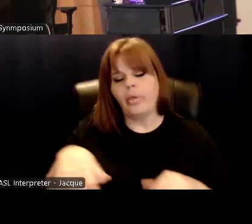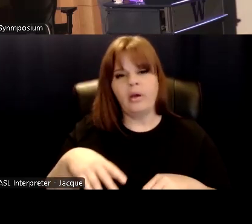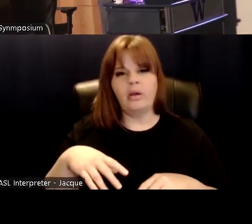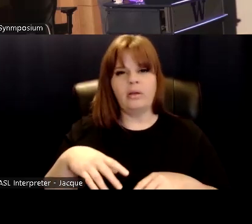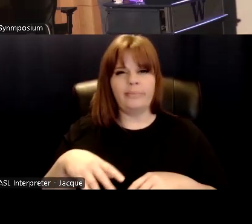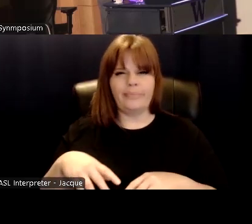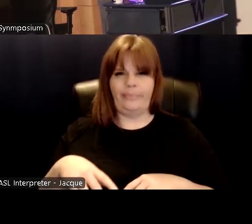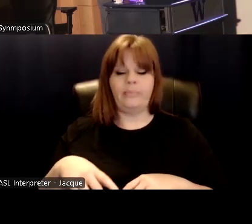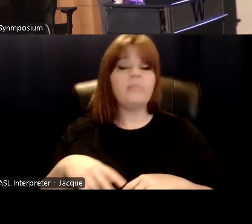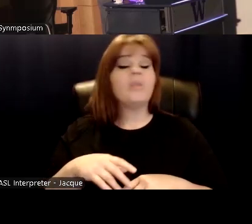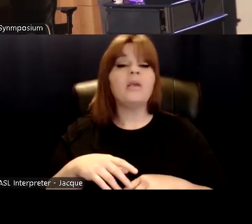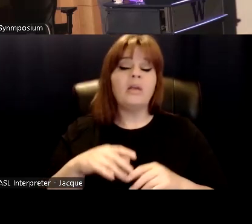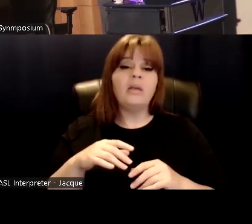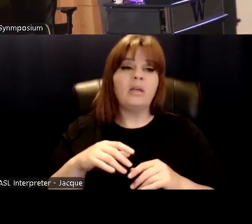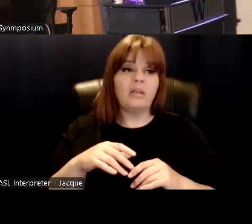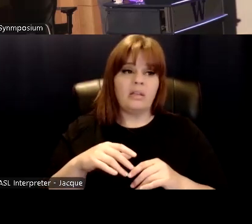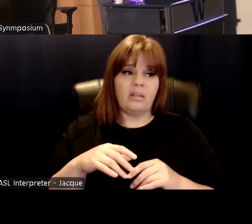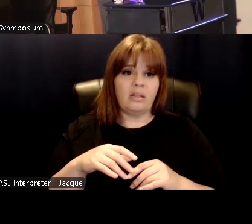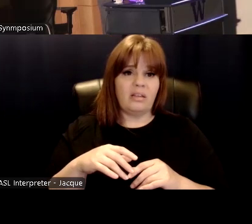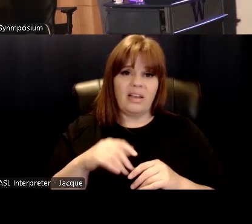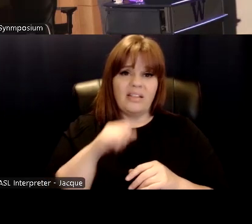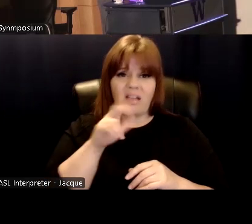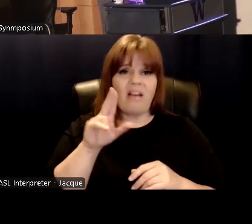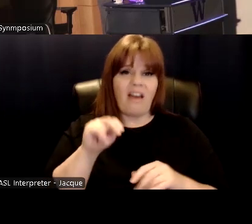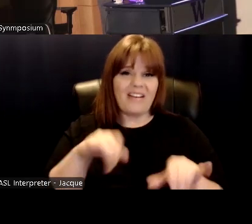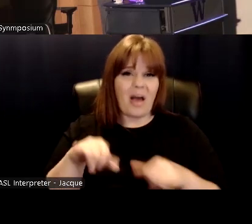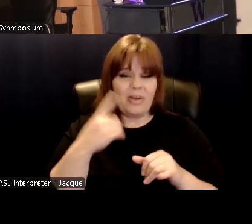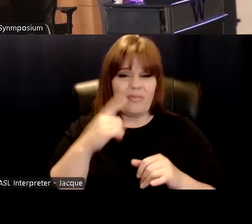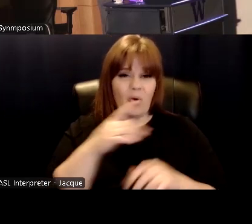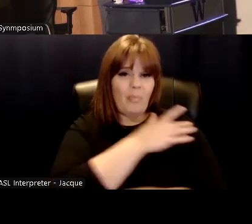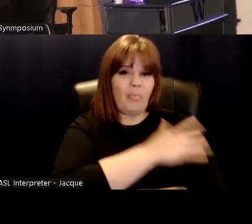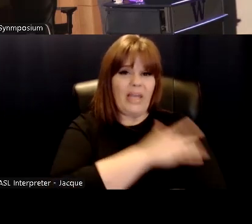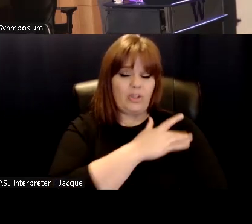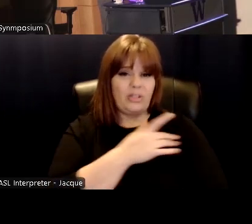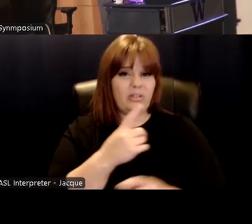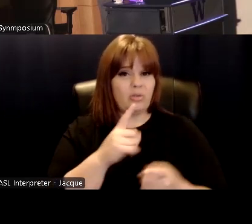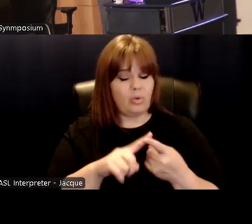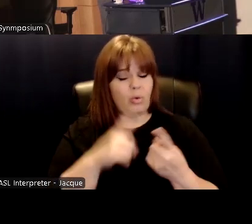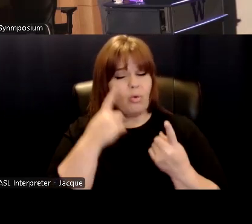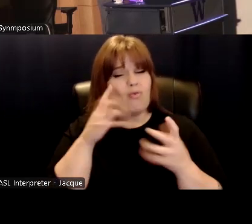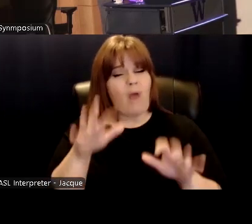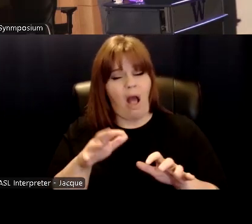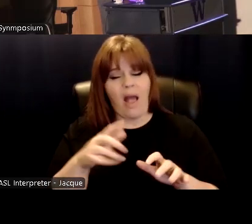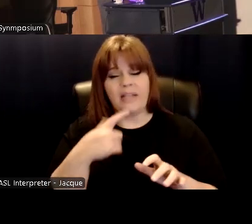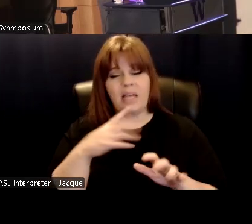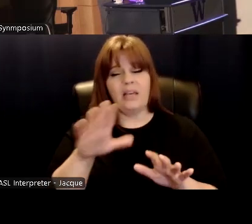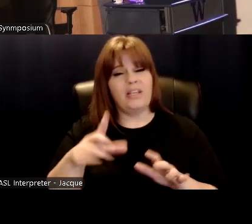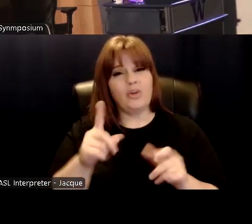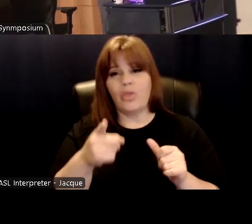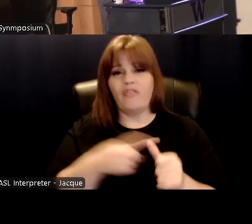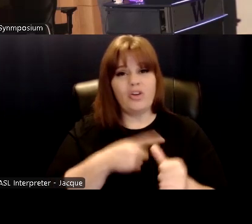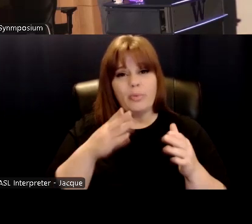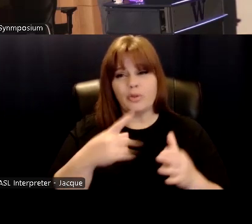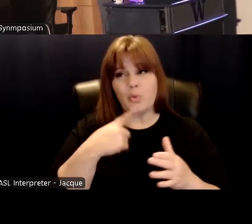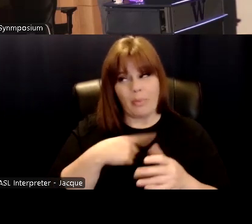It's really not uncommon for patients to just cry at that first visit and say, you're the first person who's told me that I really have something. So, telling